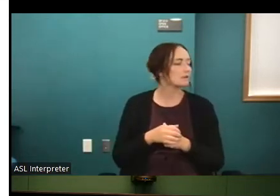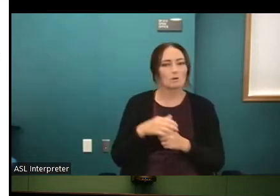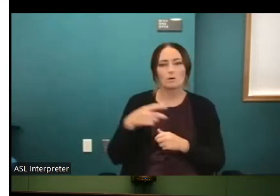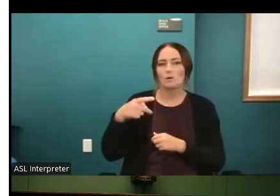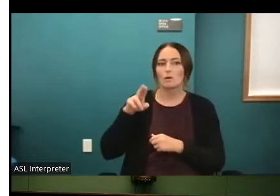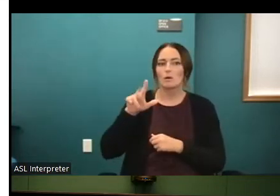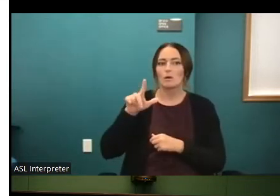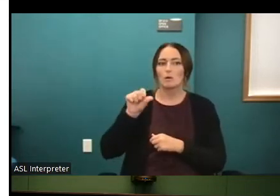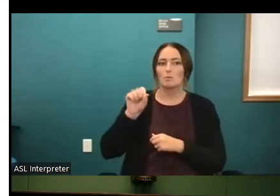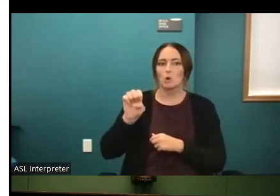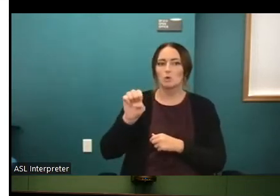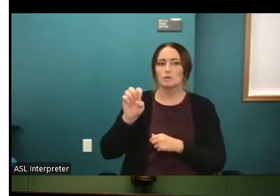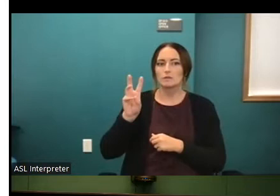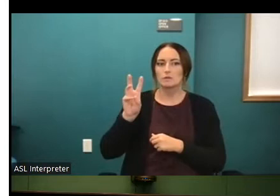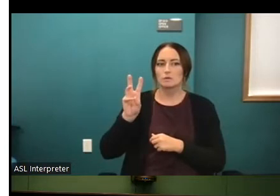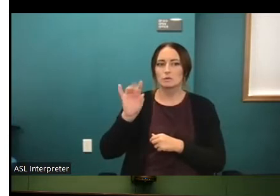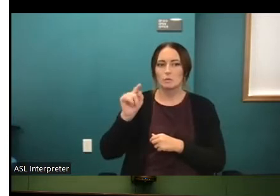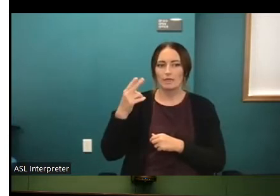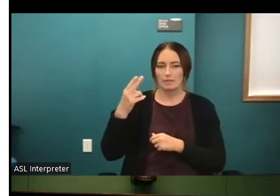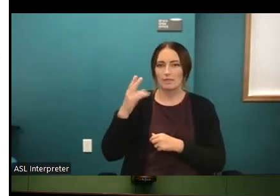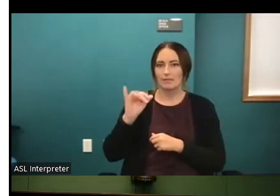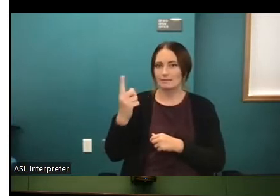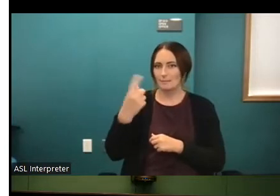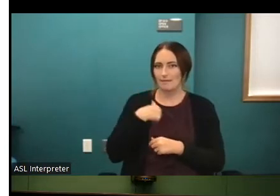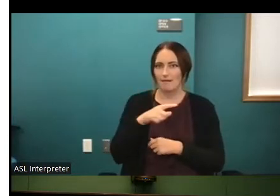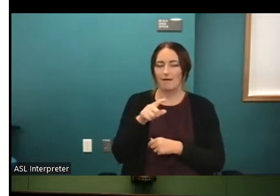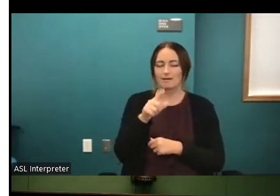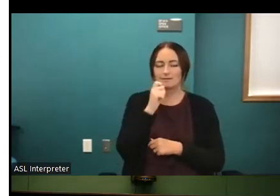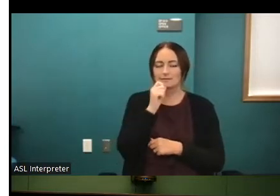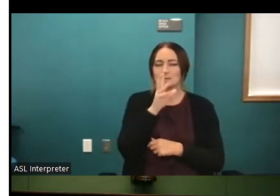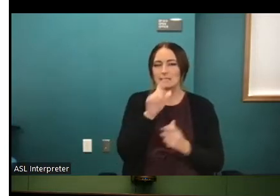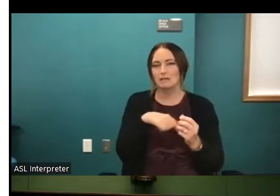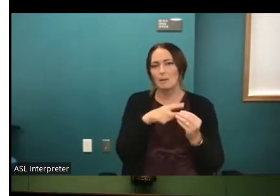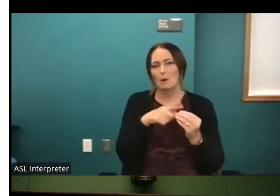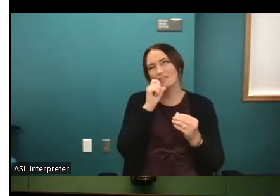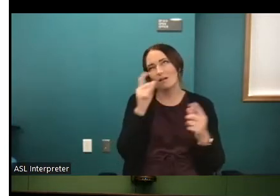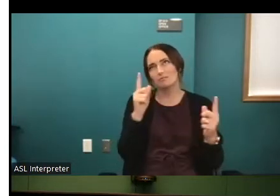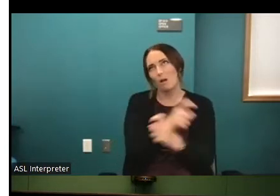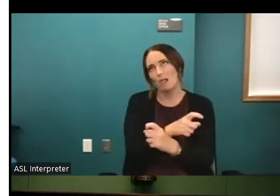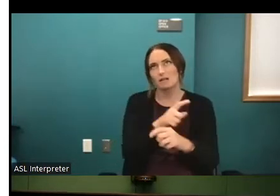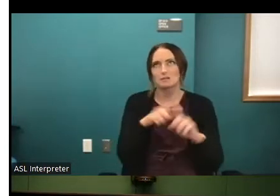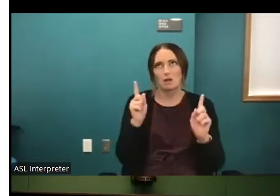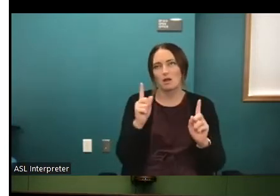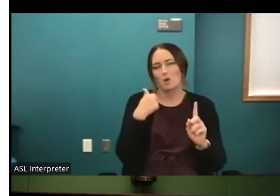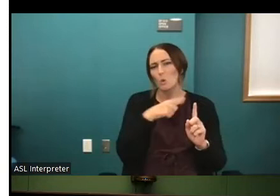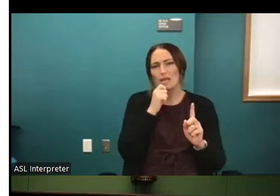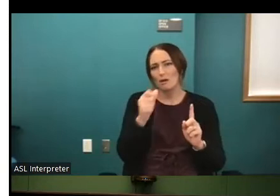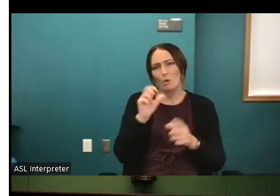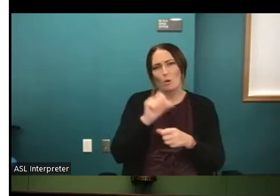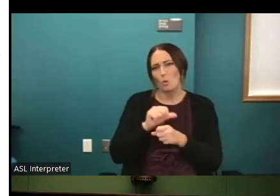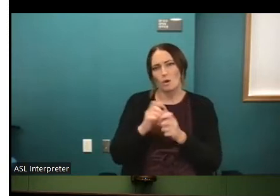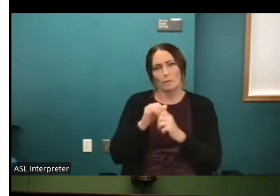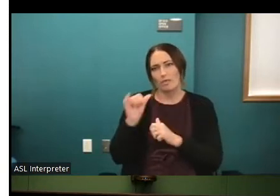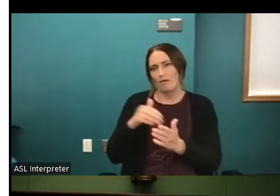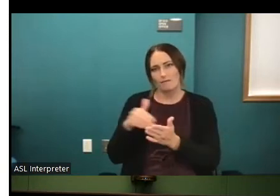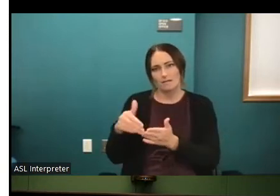talk about. It's a fairly, I don't know, not complex, but it's something we don't mess with very often. Basically,